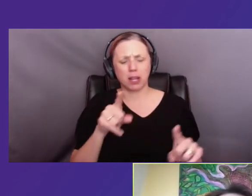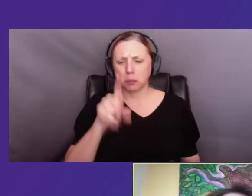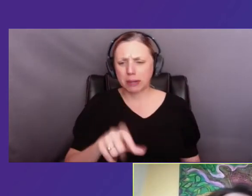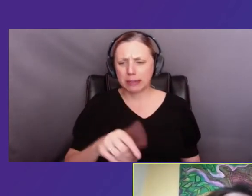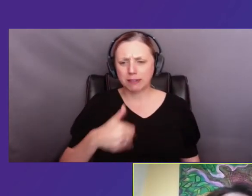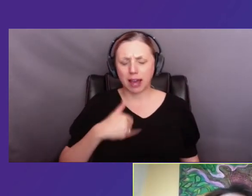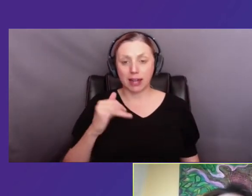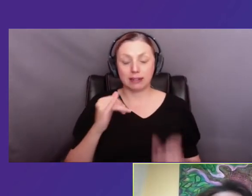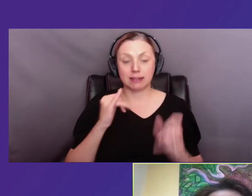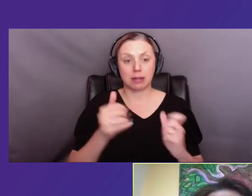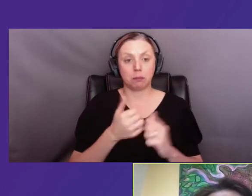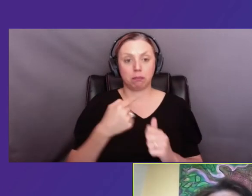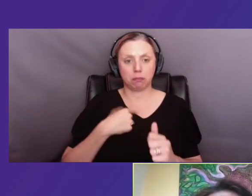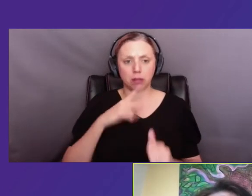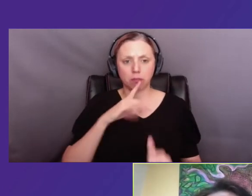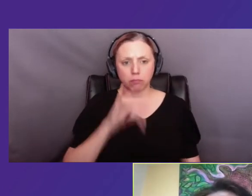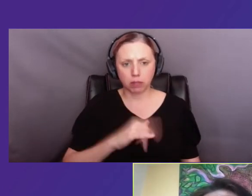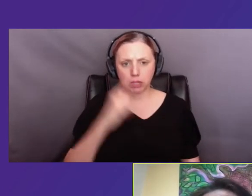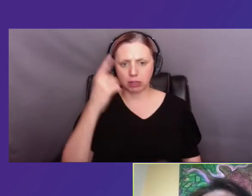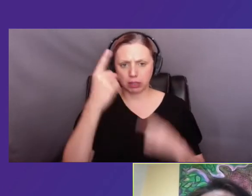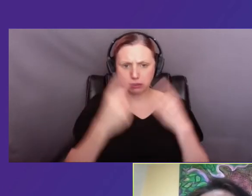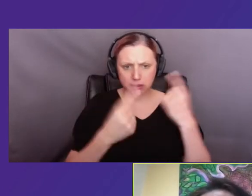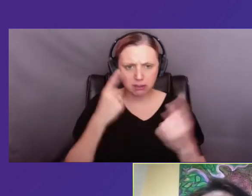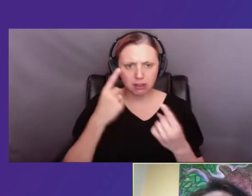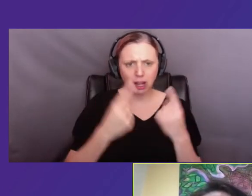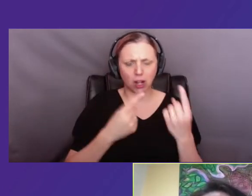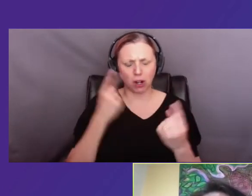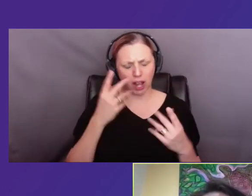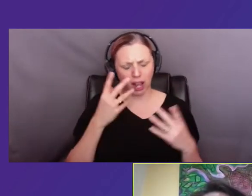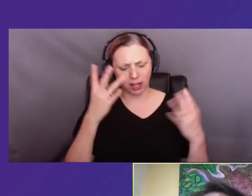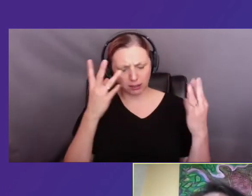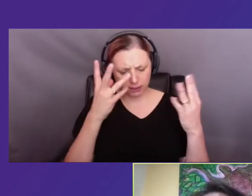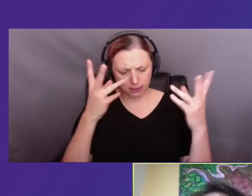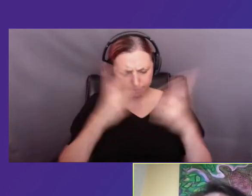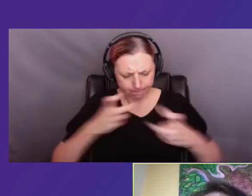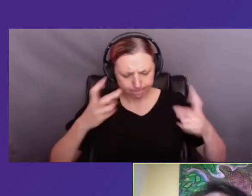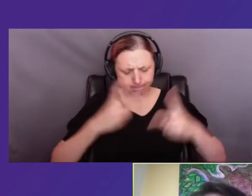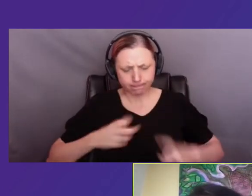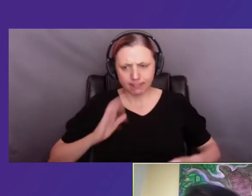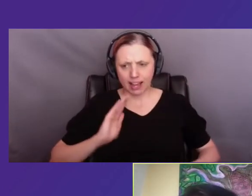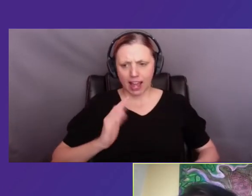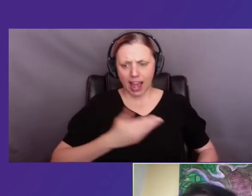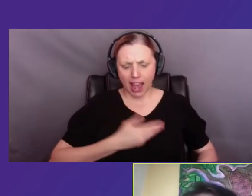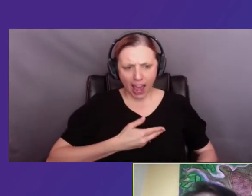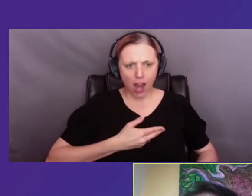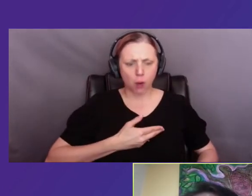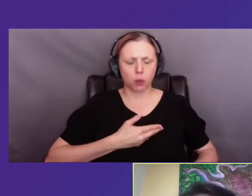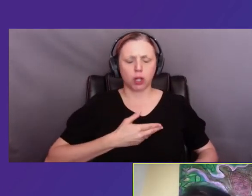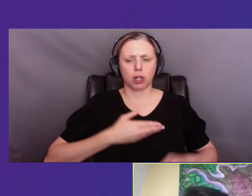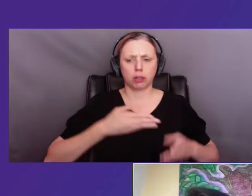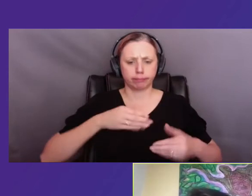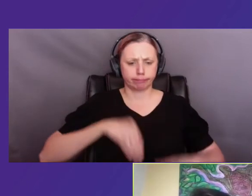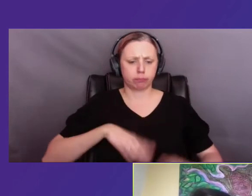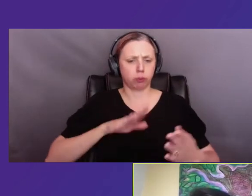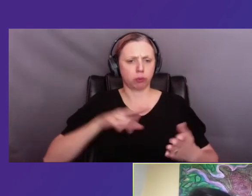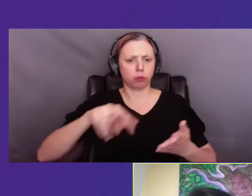me to really consider and chisel our pedagogy so that we are still understanding the humanity of our students,